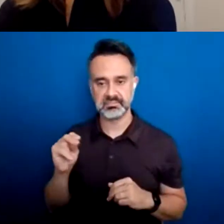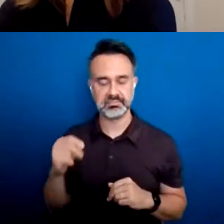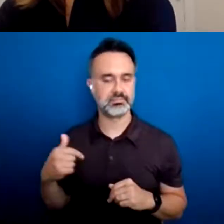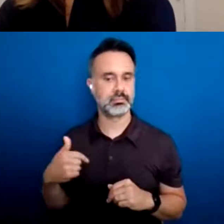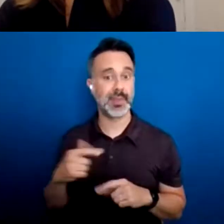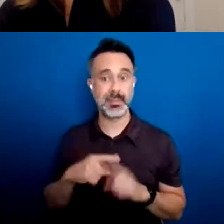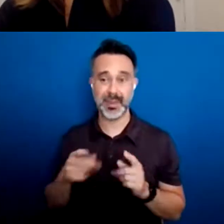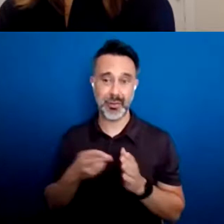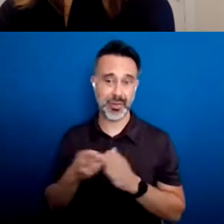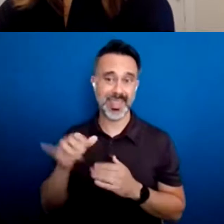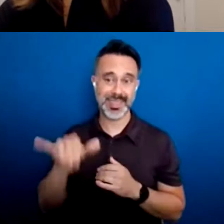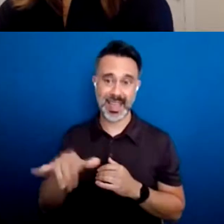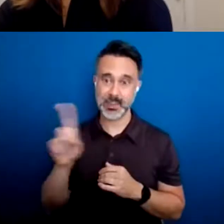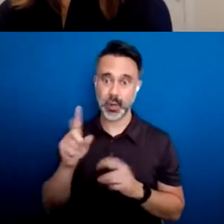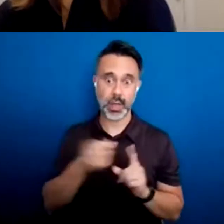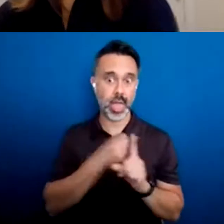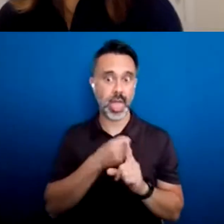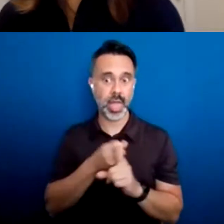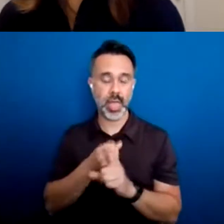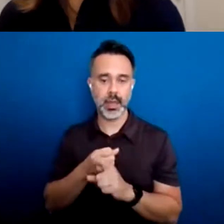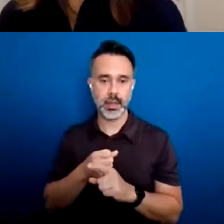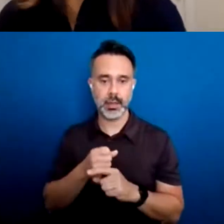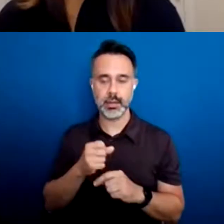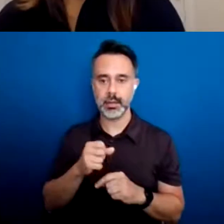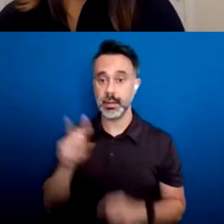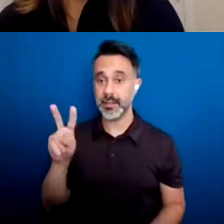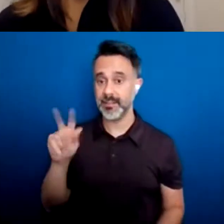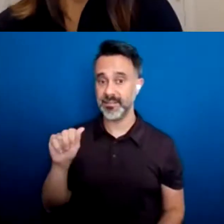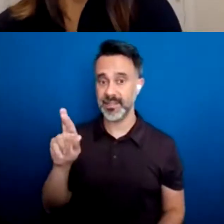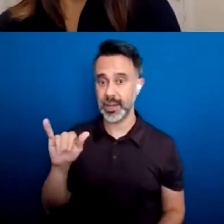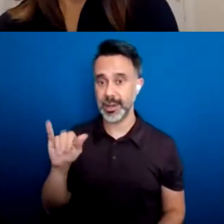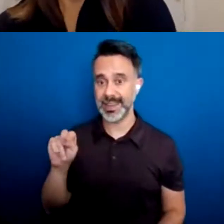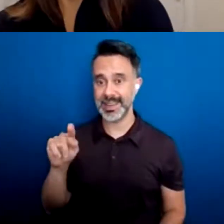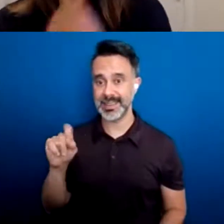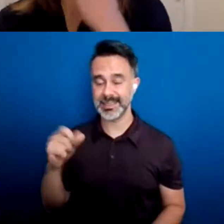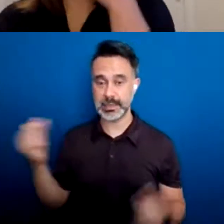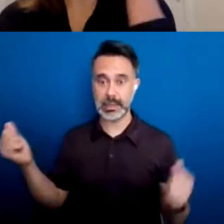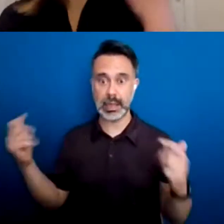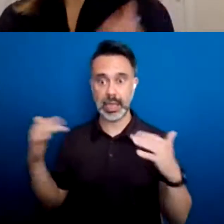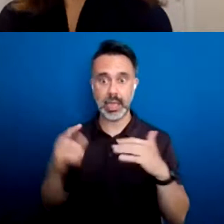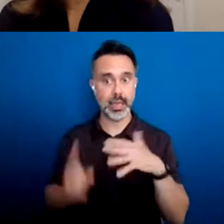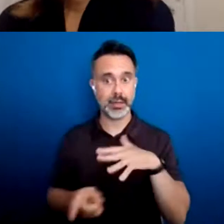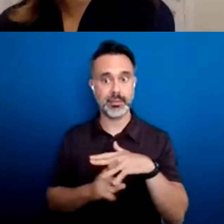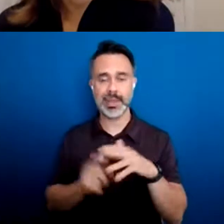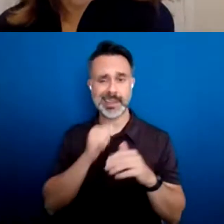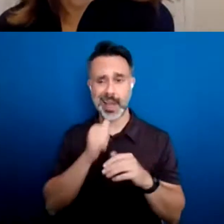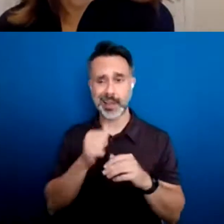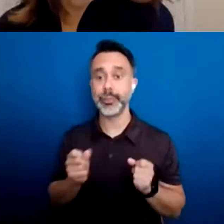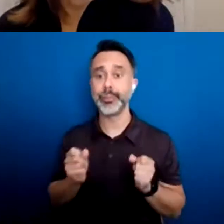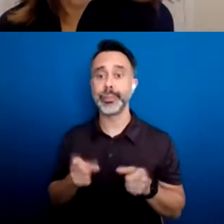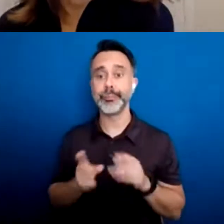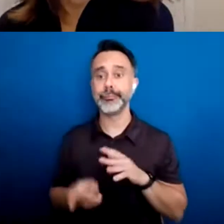from, right? All the variants that we have didn't spontaneously develop here in the